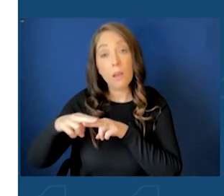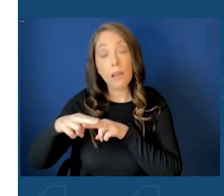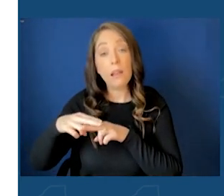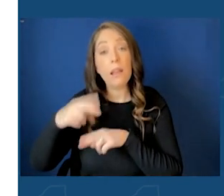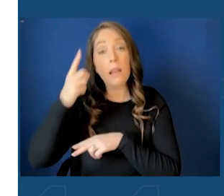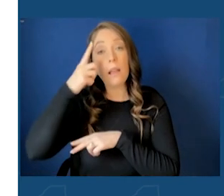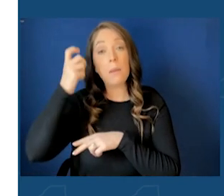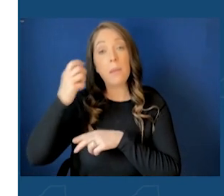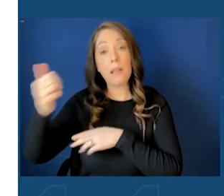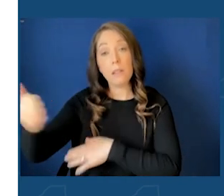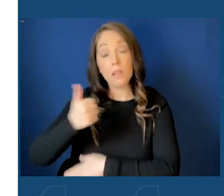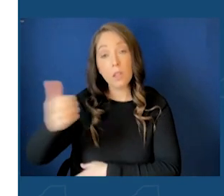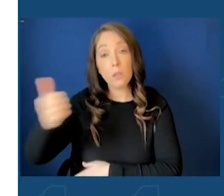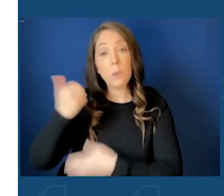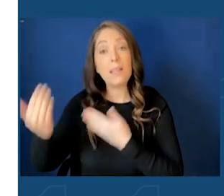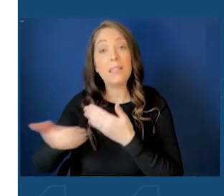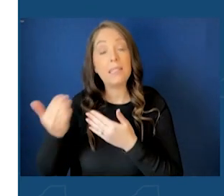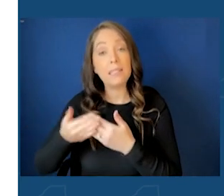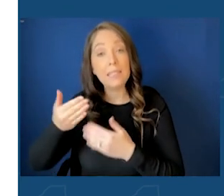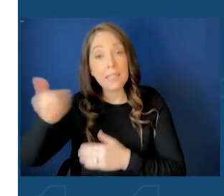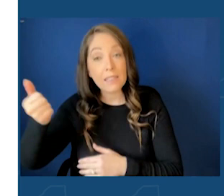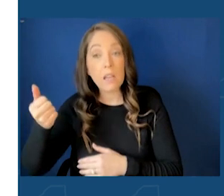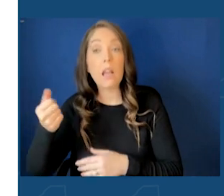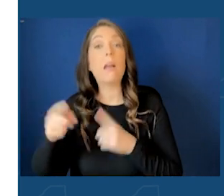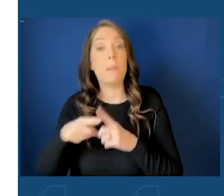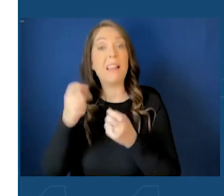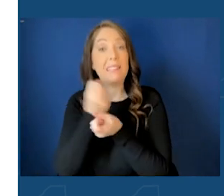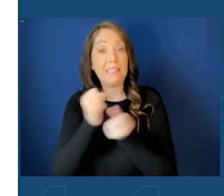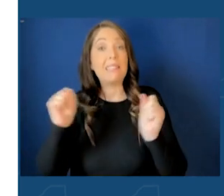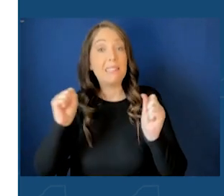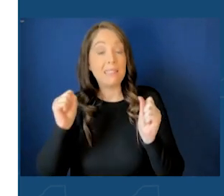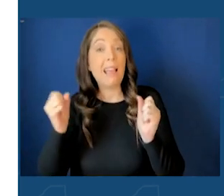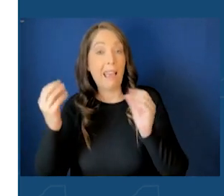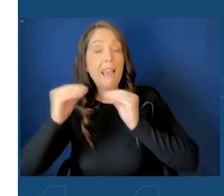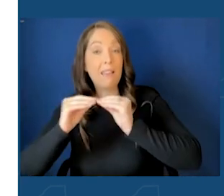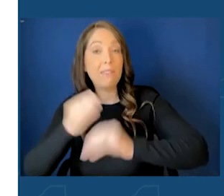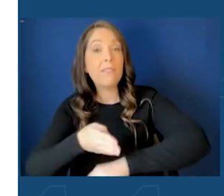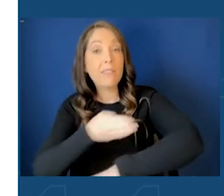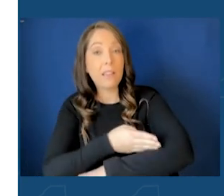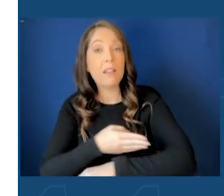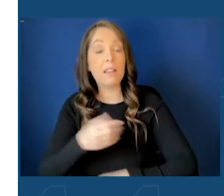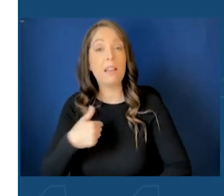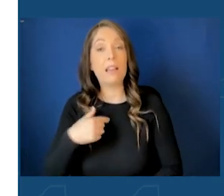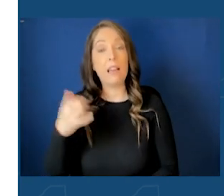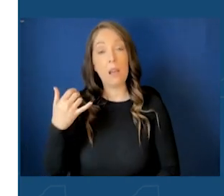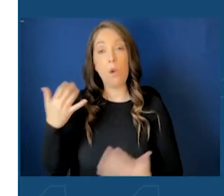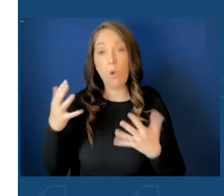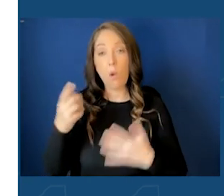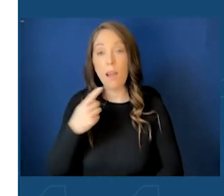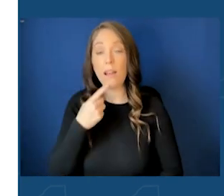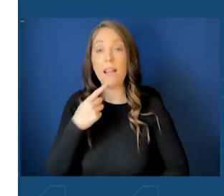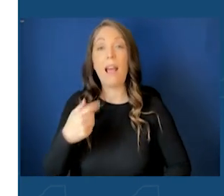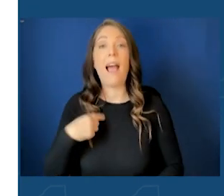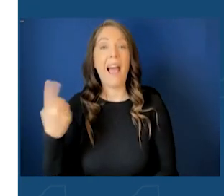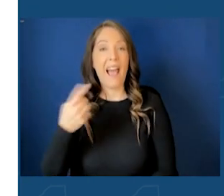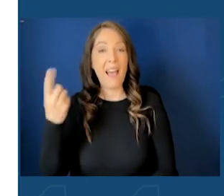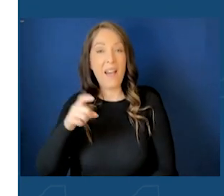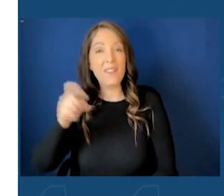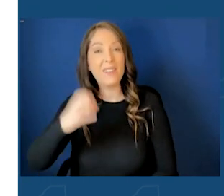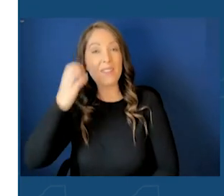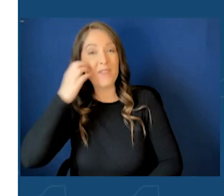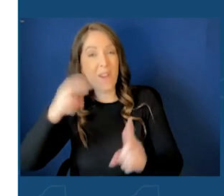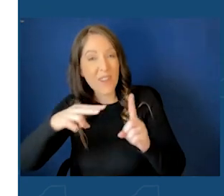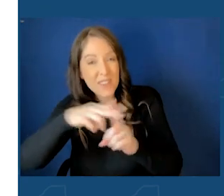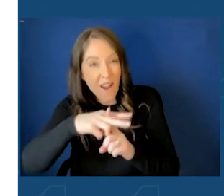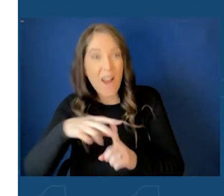is much easier, it's also safer, and like I said, I always need to charge my phone, so I